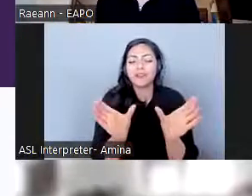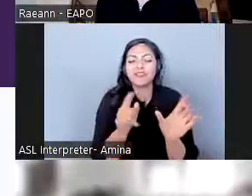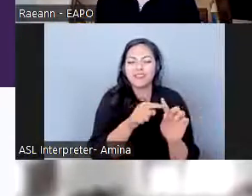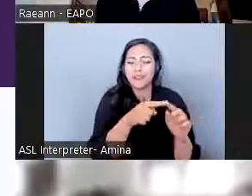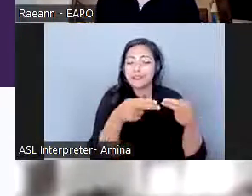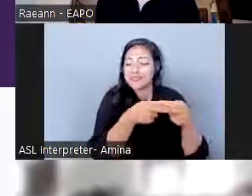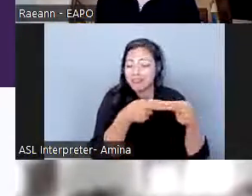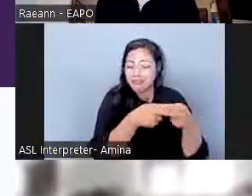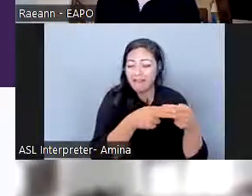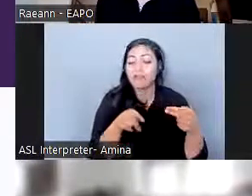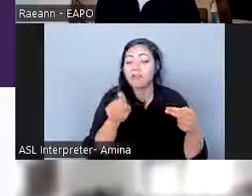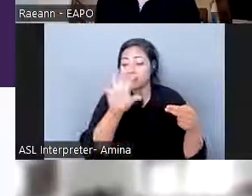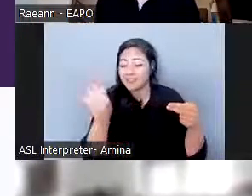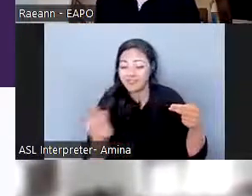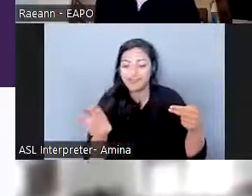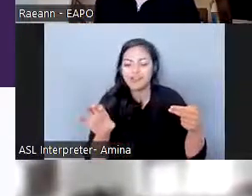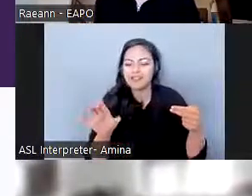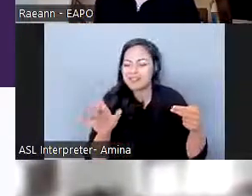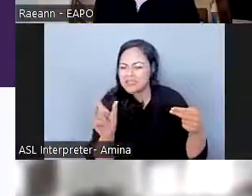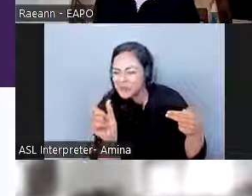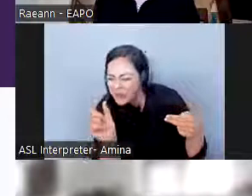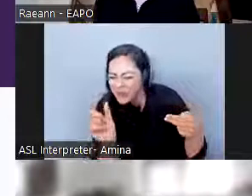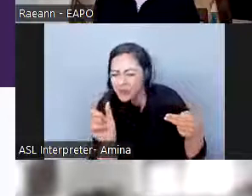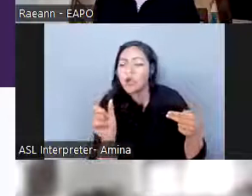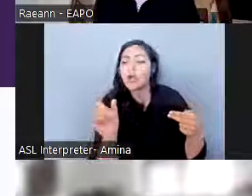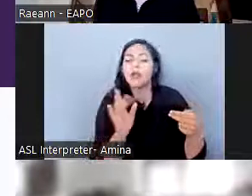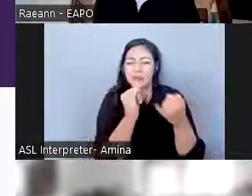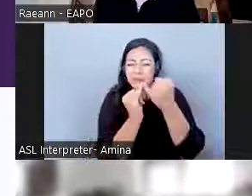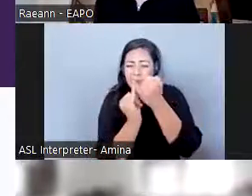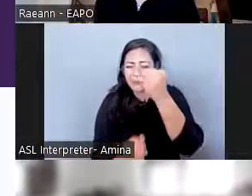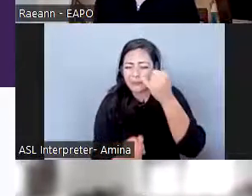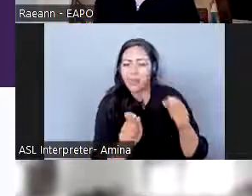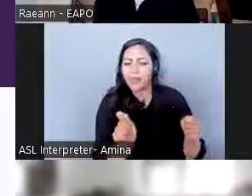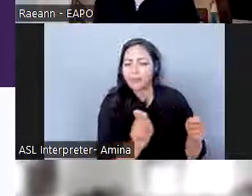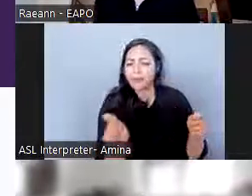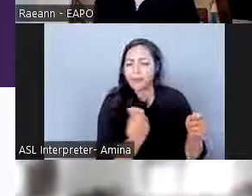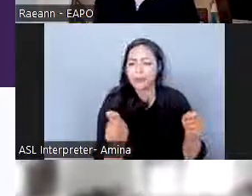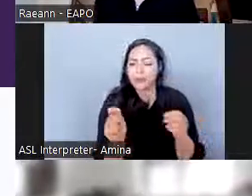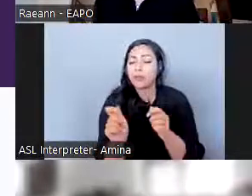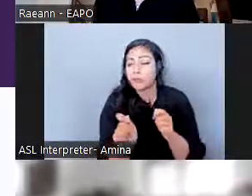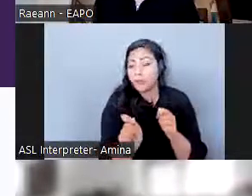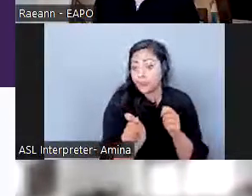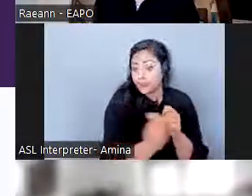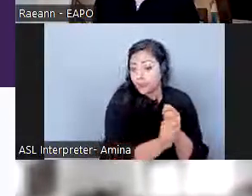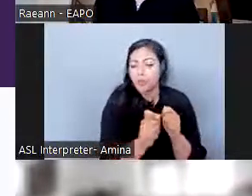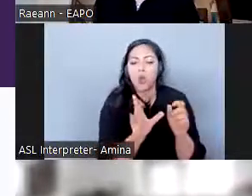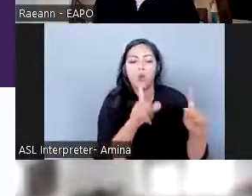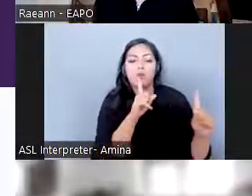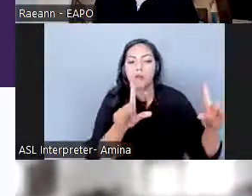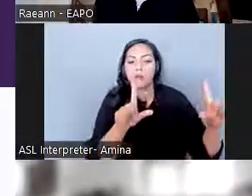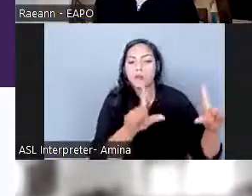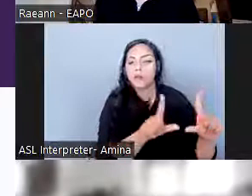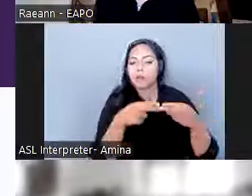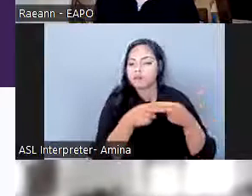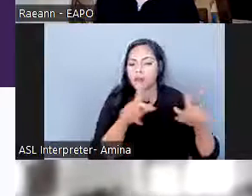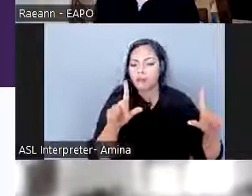your own needs. All the participants will be muted during the webinar, and we will